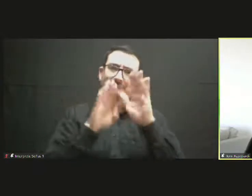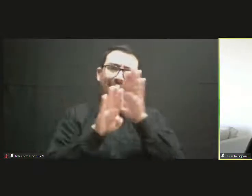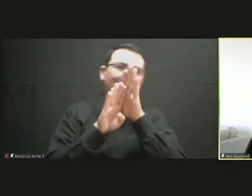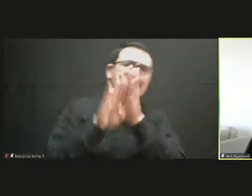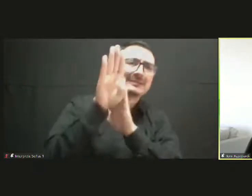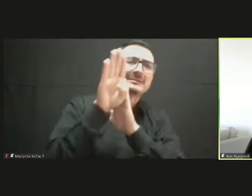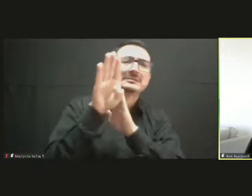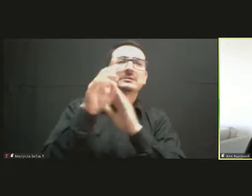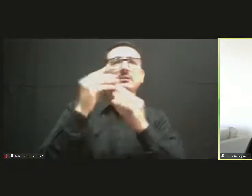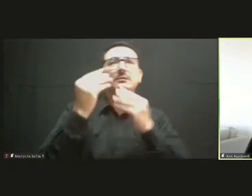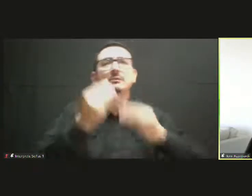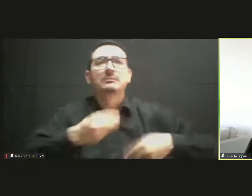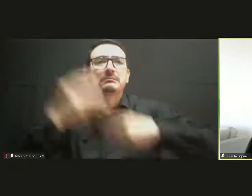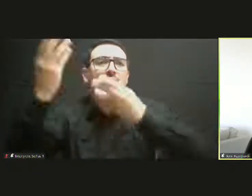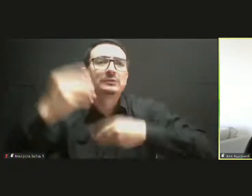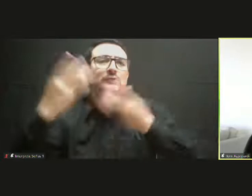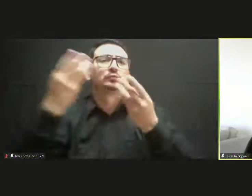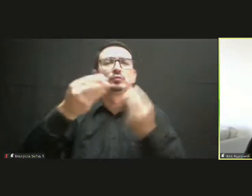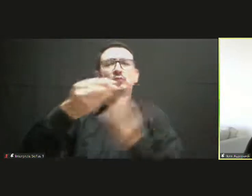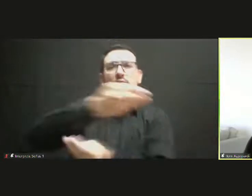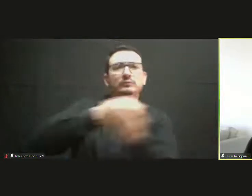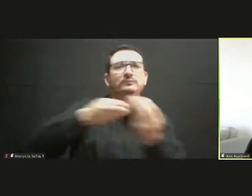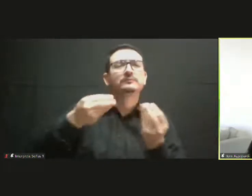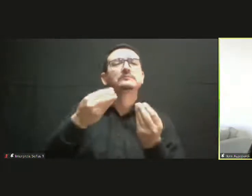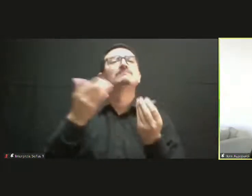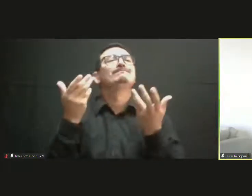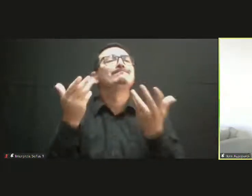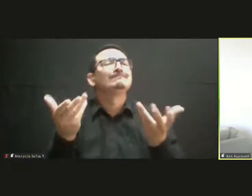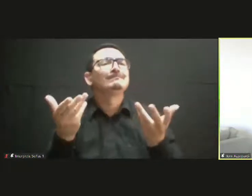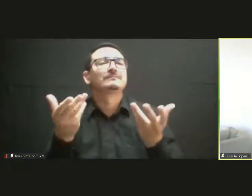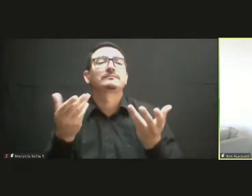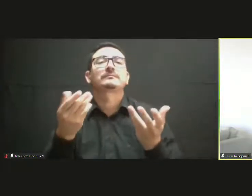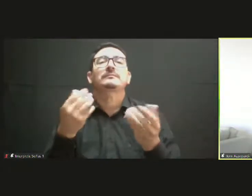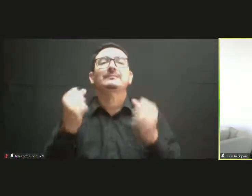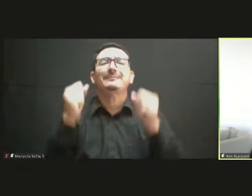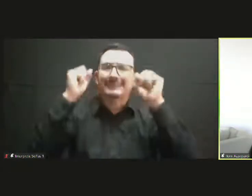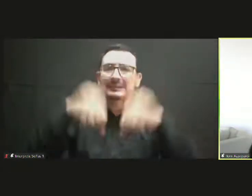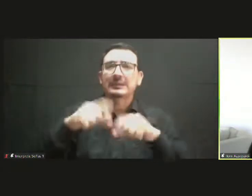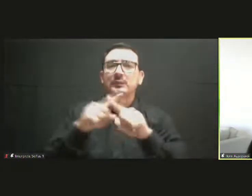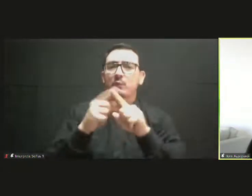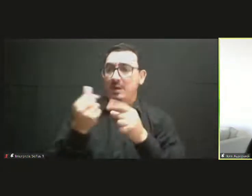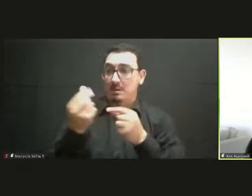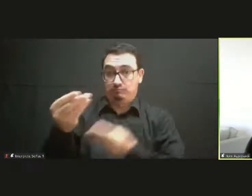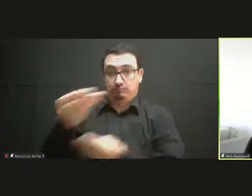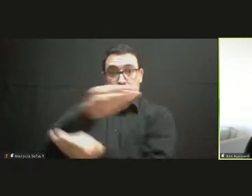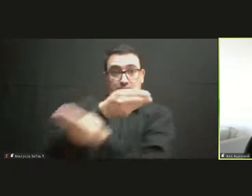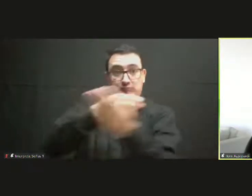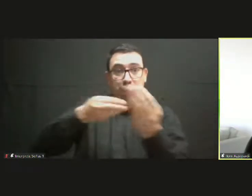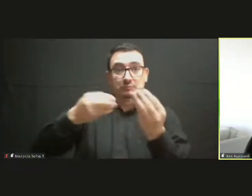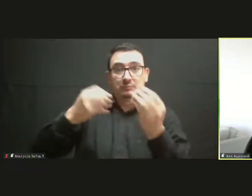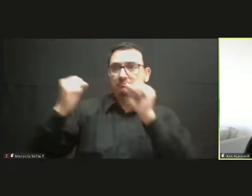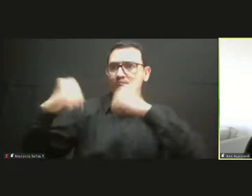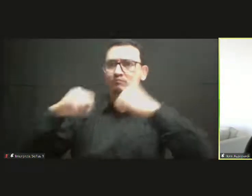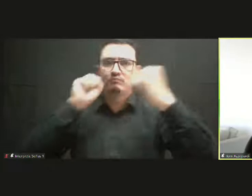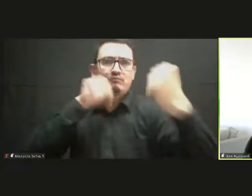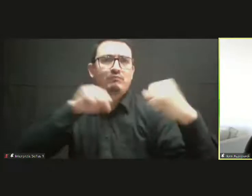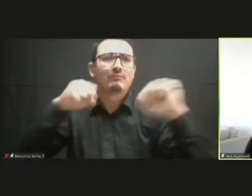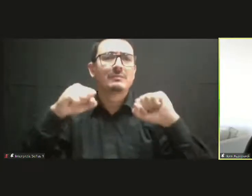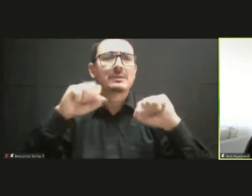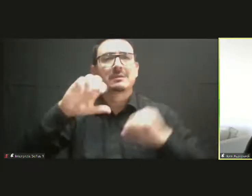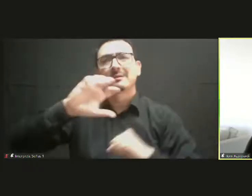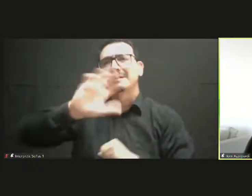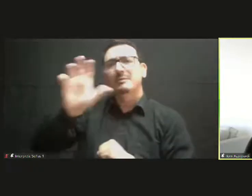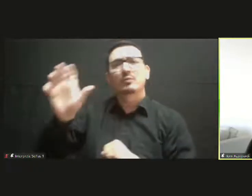from San Jose, Costa Rica is Vanessa Gibson. She is Head of Investment Climate at the Costa Rican Investment Promotion